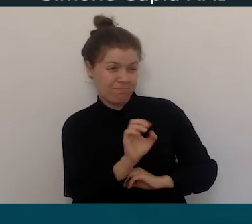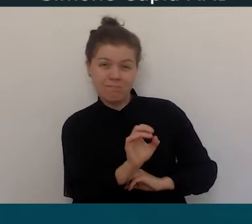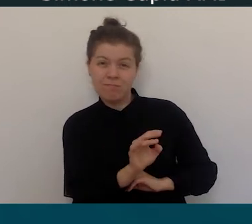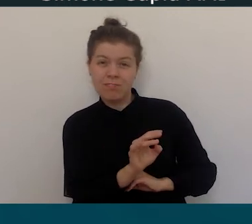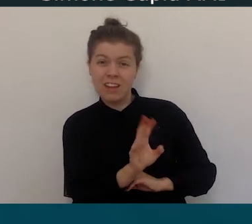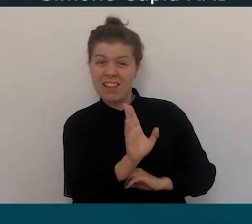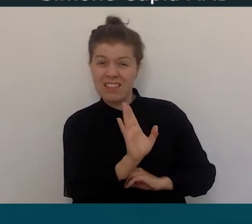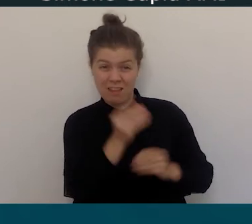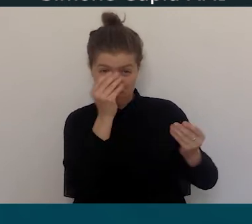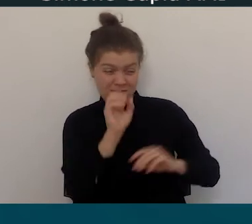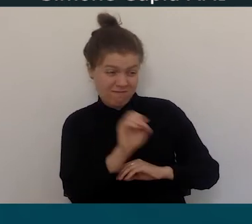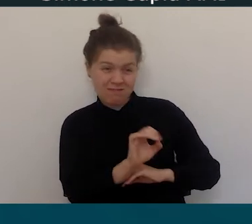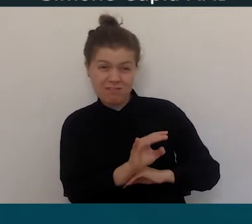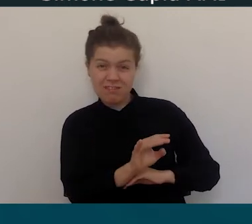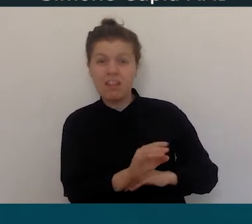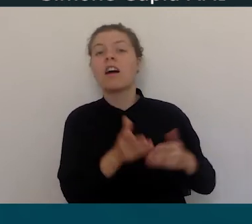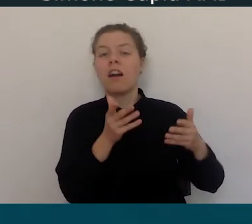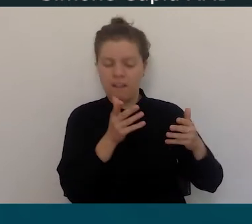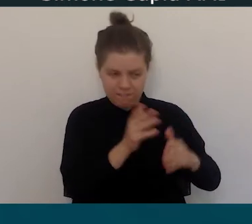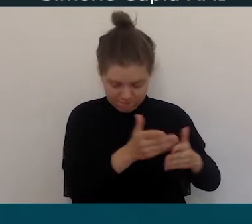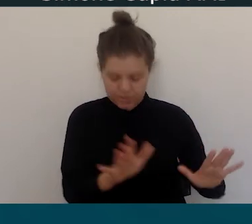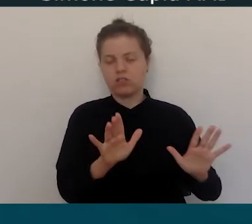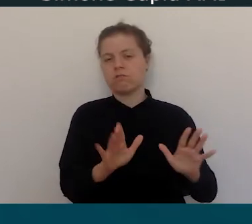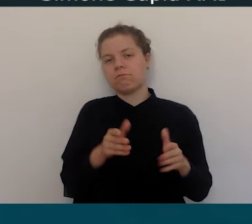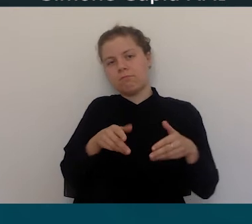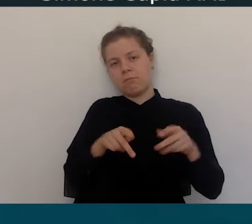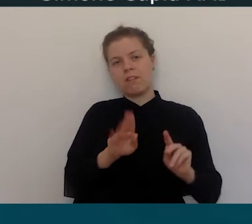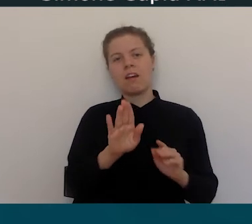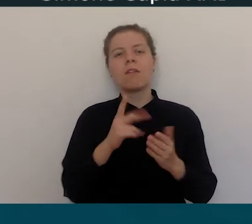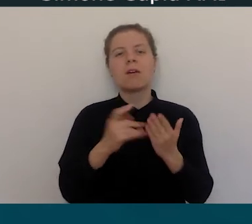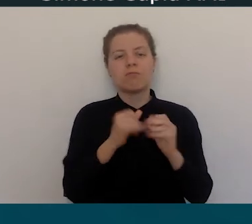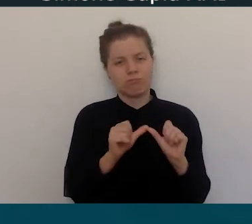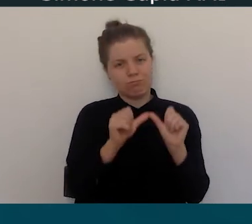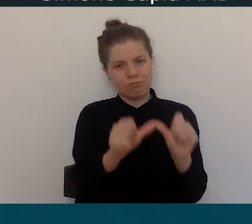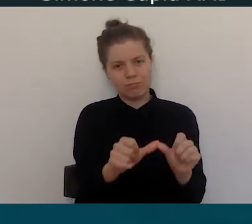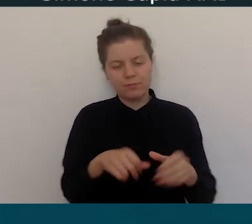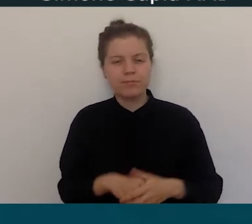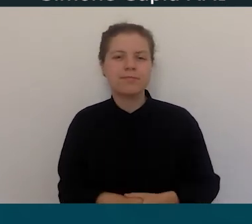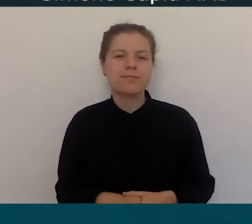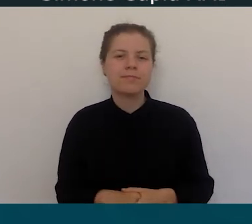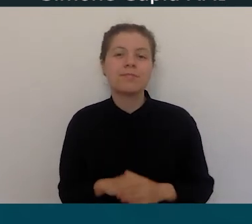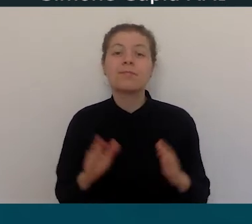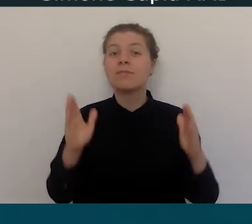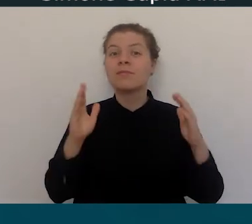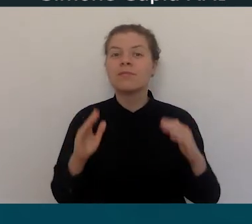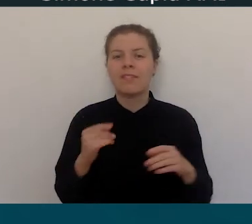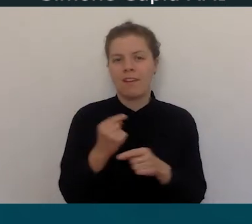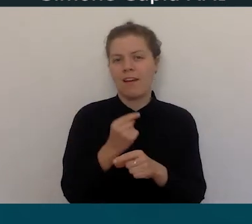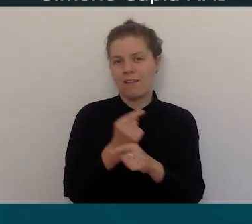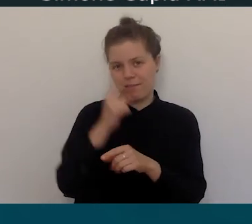to understand, and get out and let your project continue telling its own story. Okay, we'll talk a little bit about accuracy and